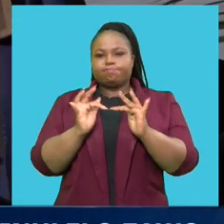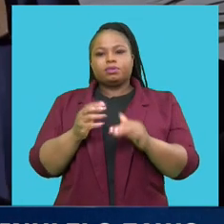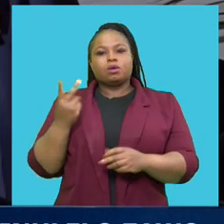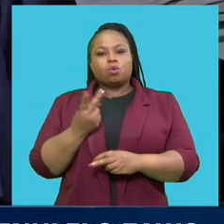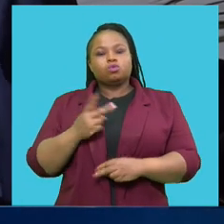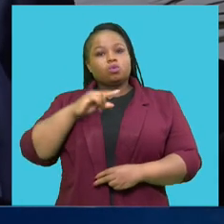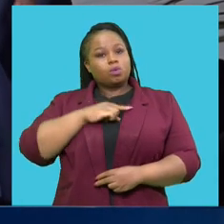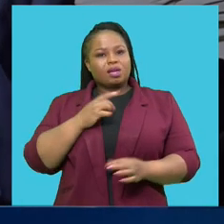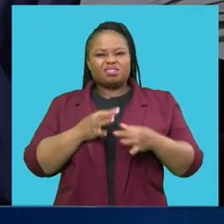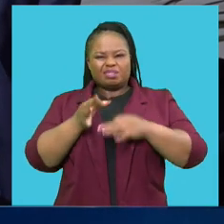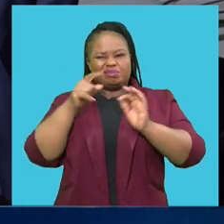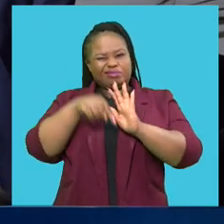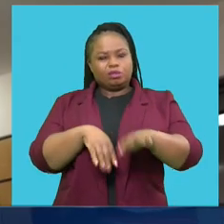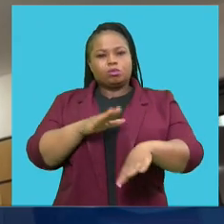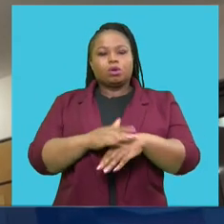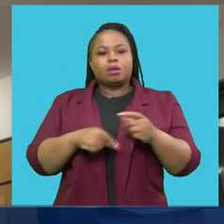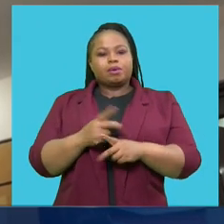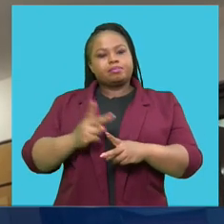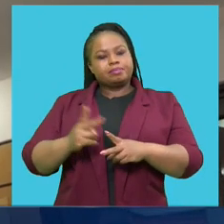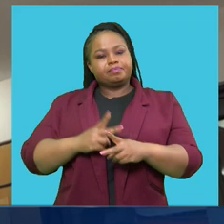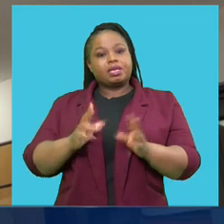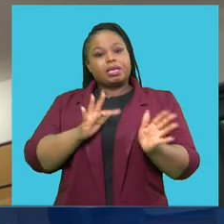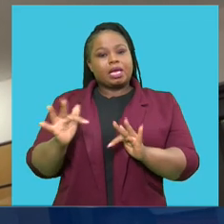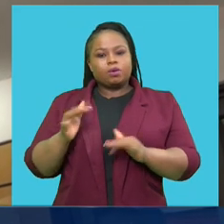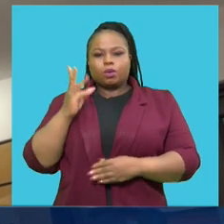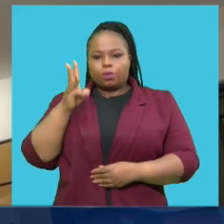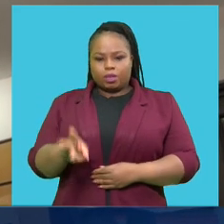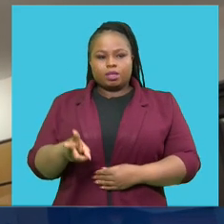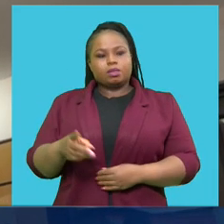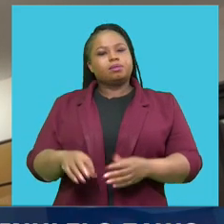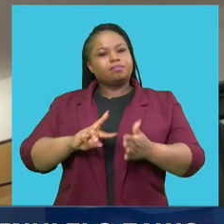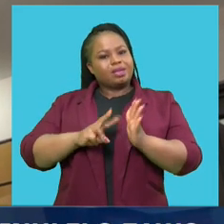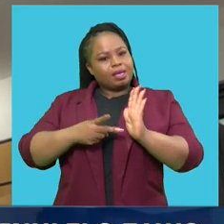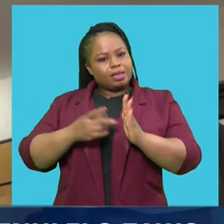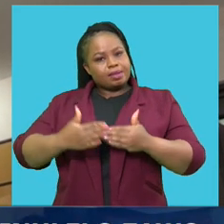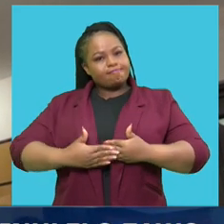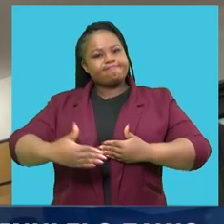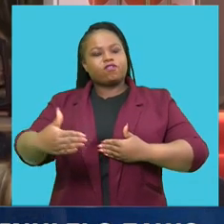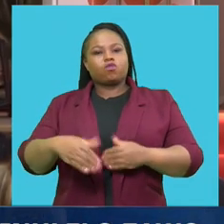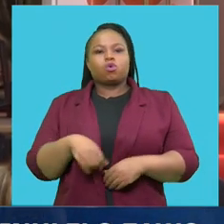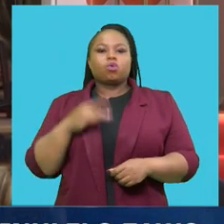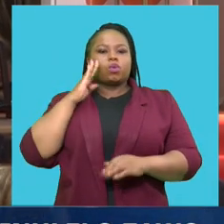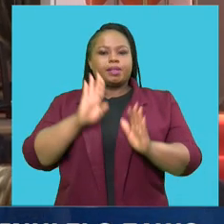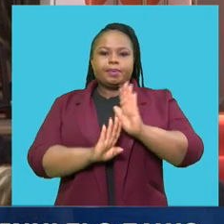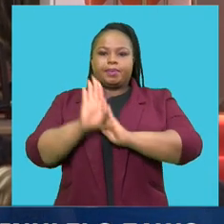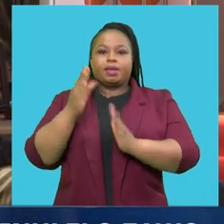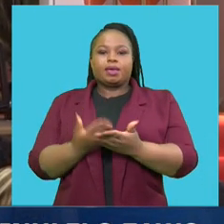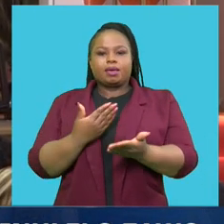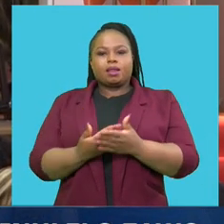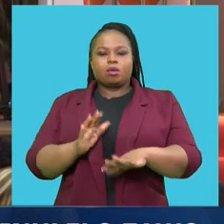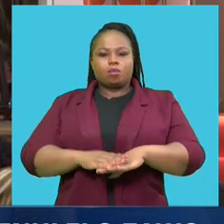umsitho nalapho ubucangatha kwiintlelo zawo zokwenza lo masipala. Ibe ngulowo uphucukileyo